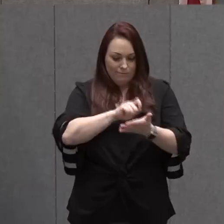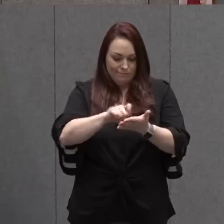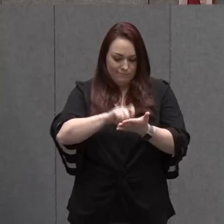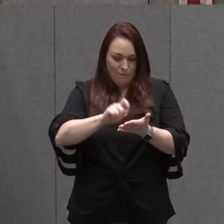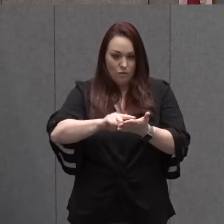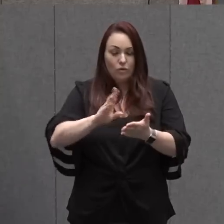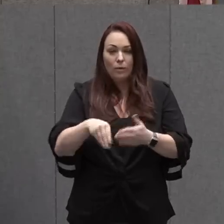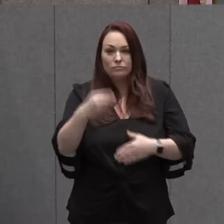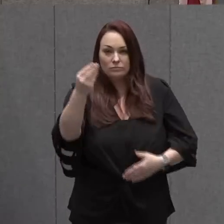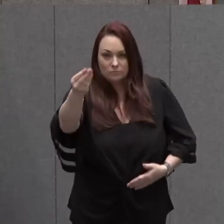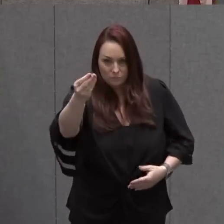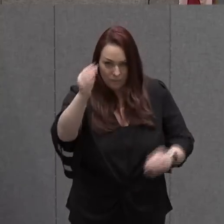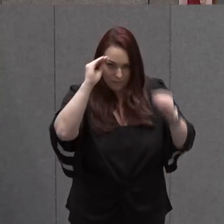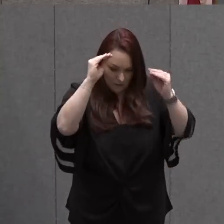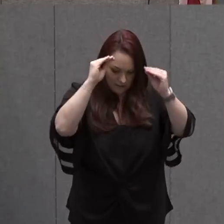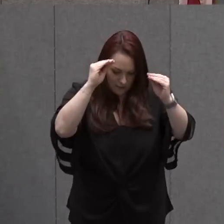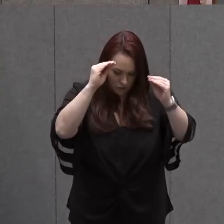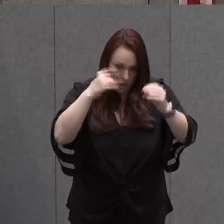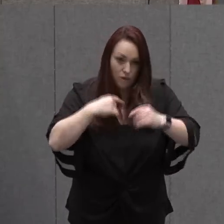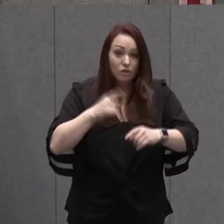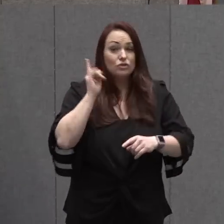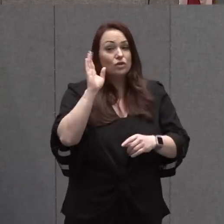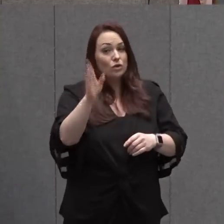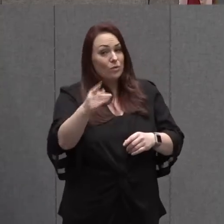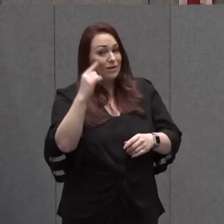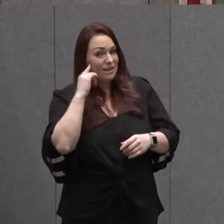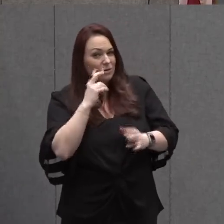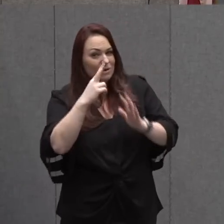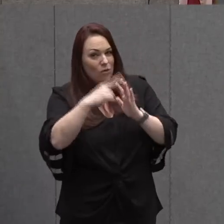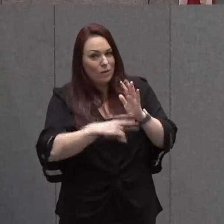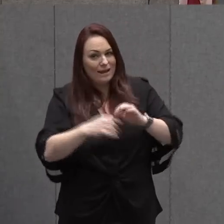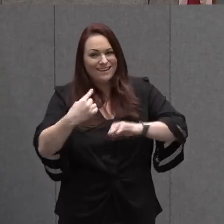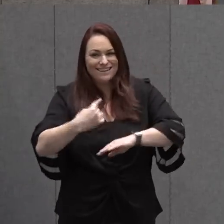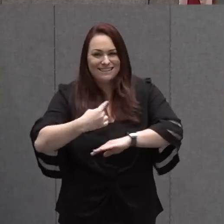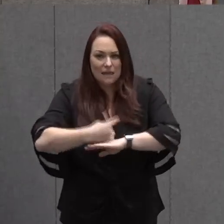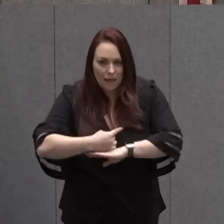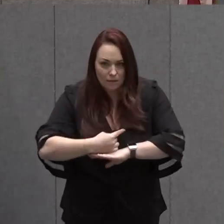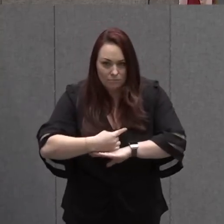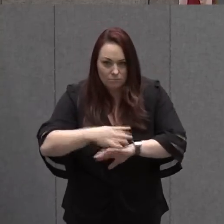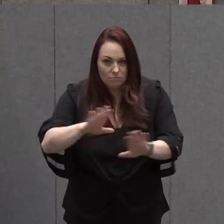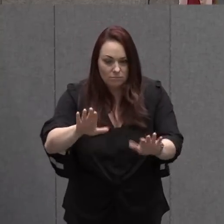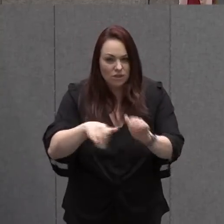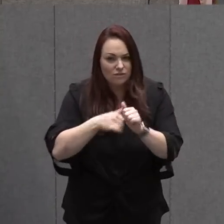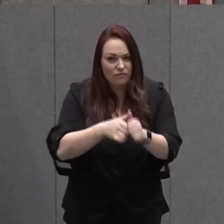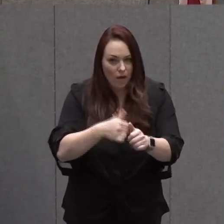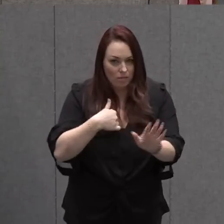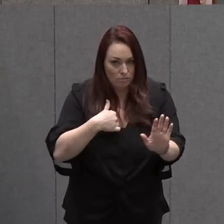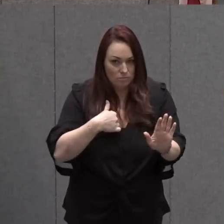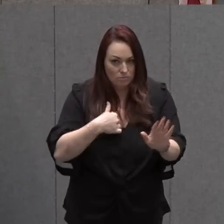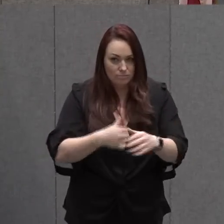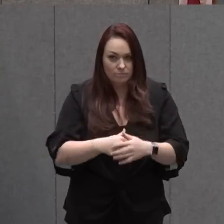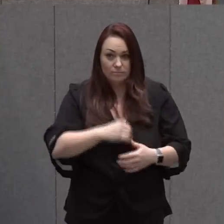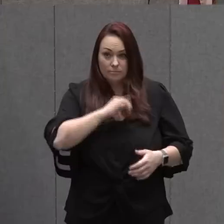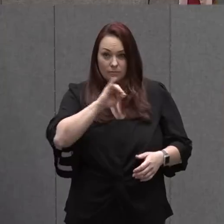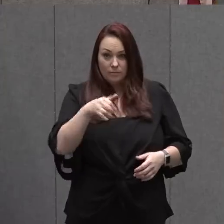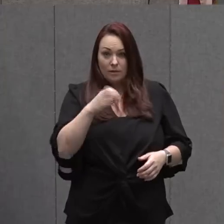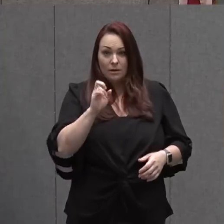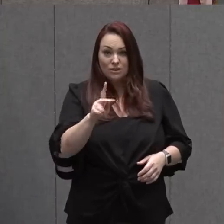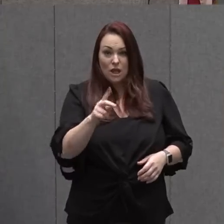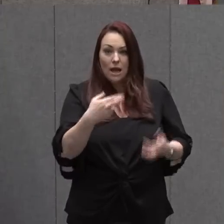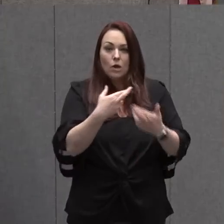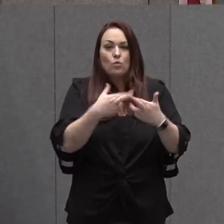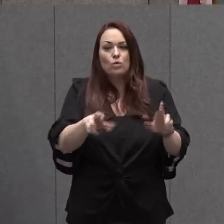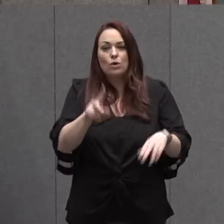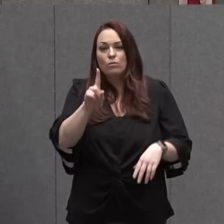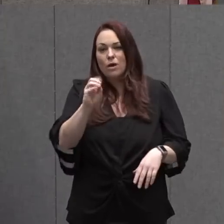Oh. So you're going to hear me read a bunch of dates. Just stick with me, okay? Okay. Jack, room